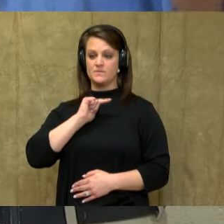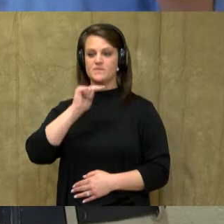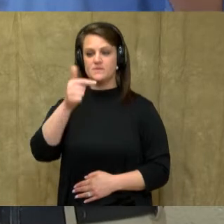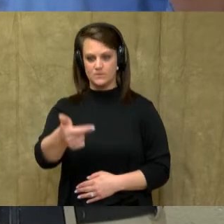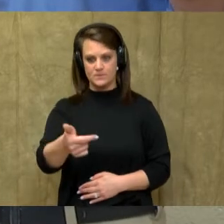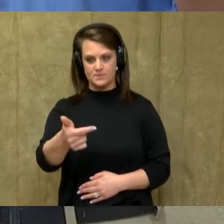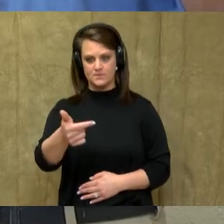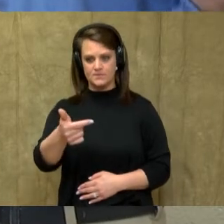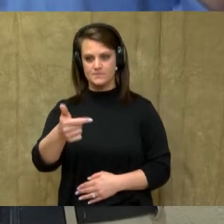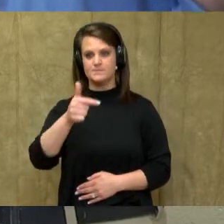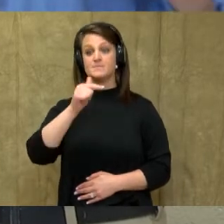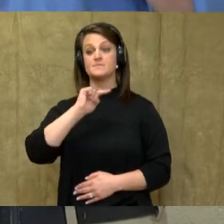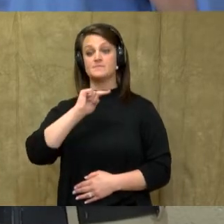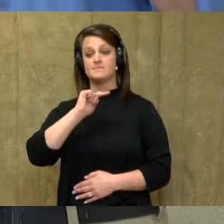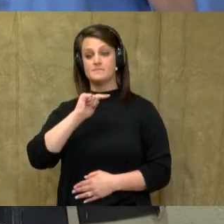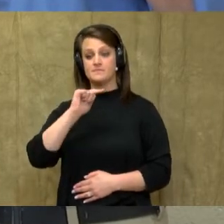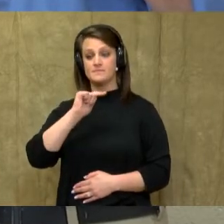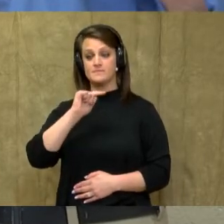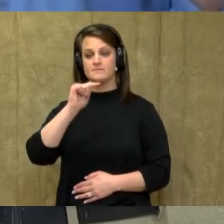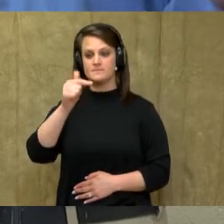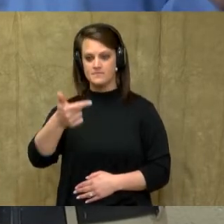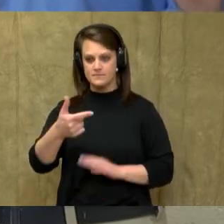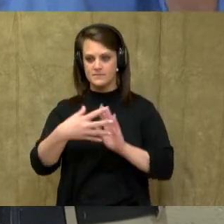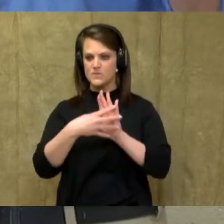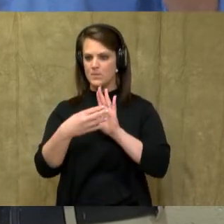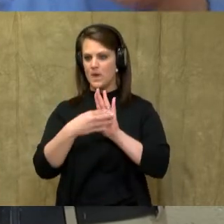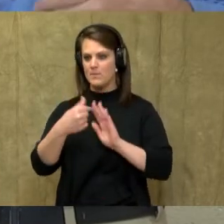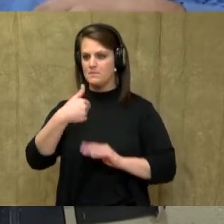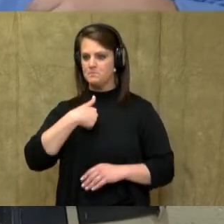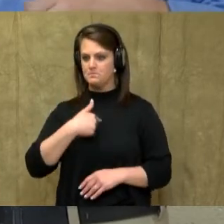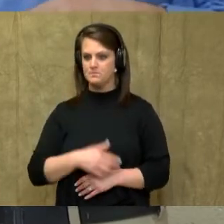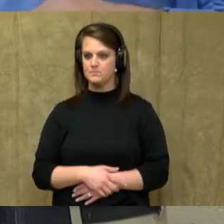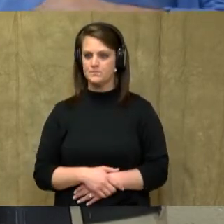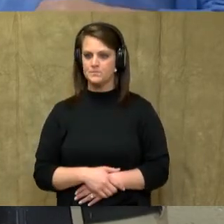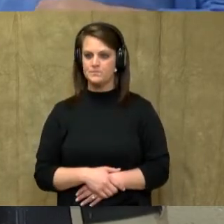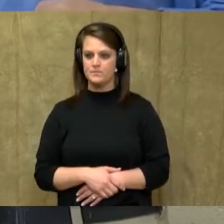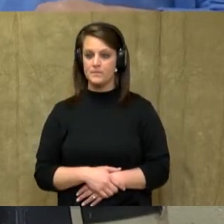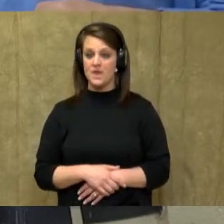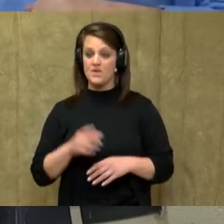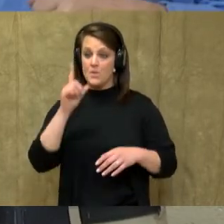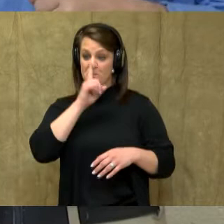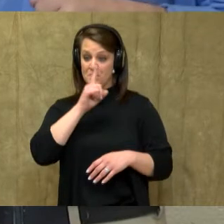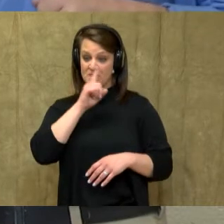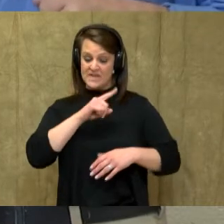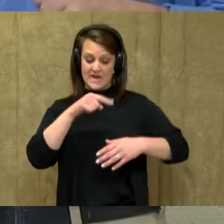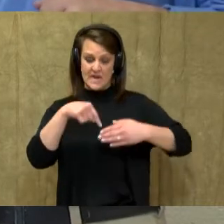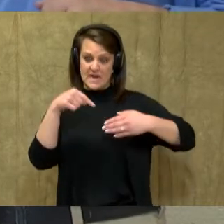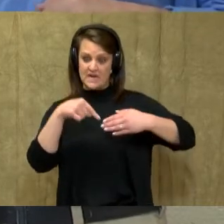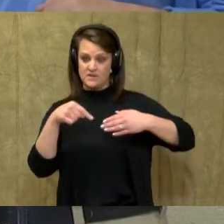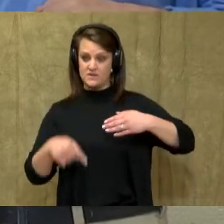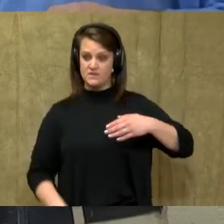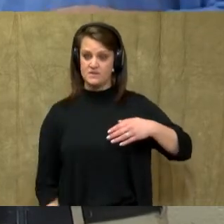then your turn. Say what I say, do what I do. We're going to pretend that your hand